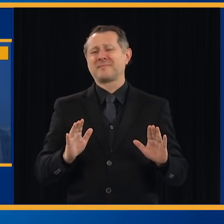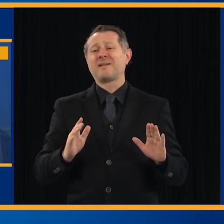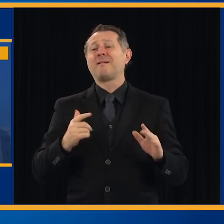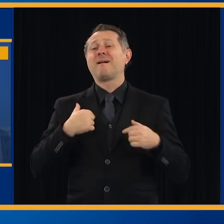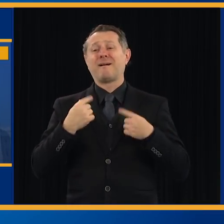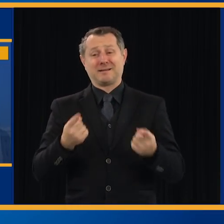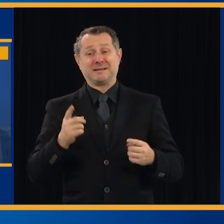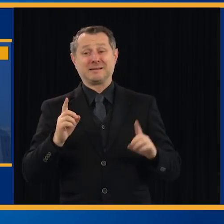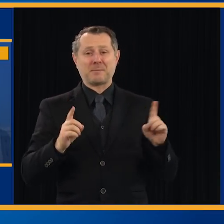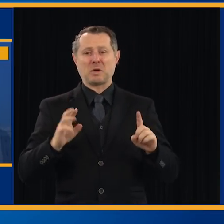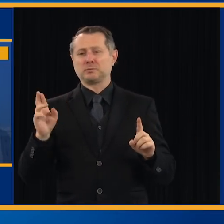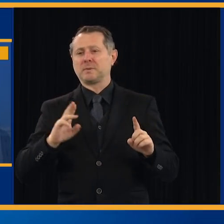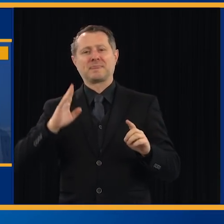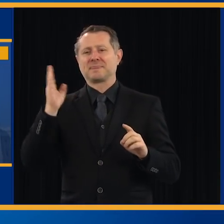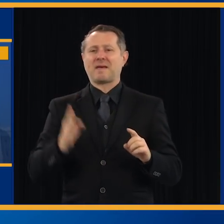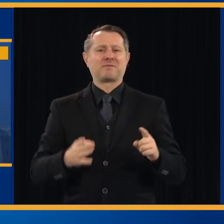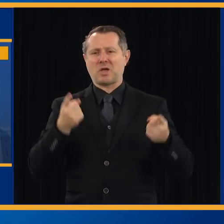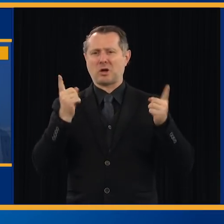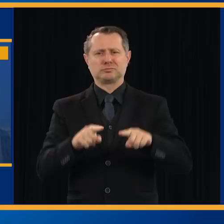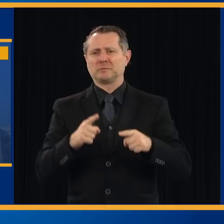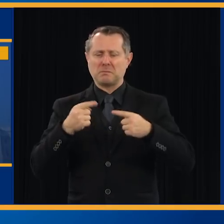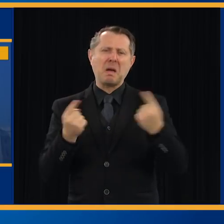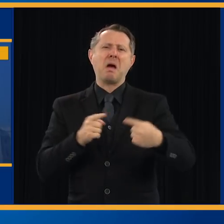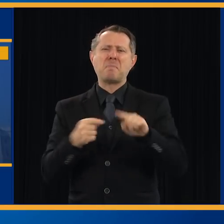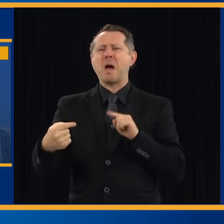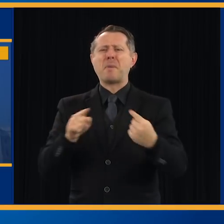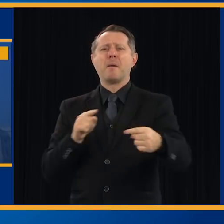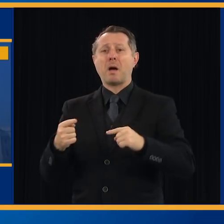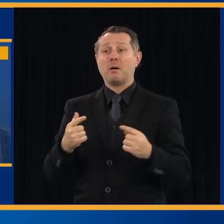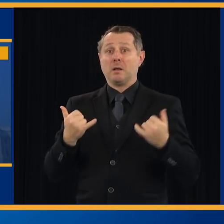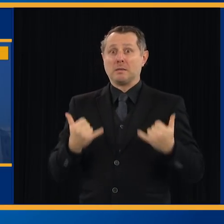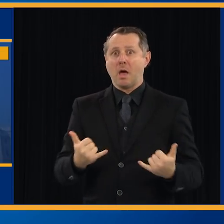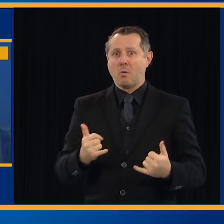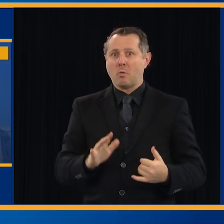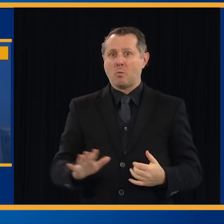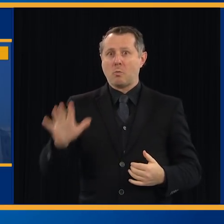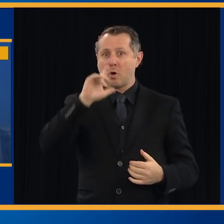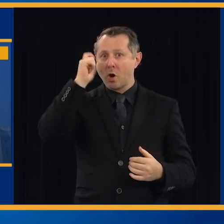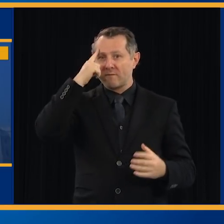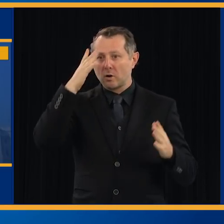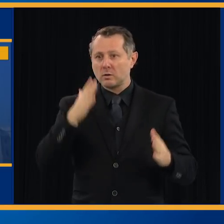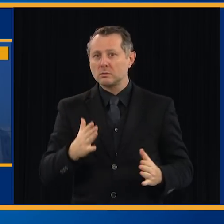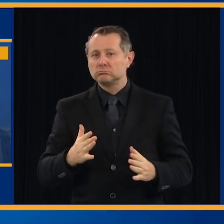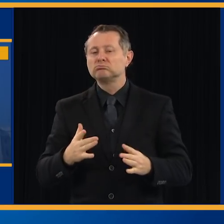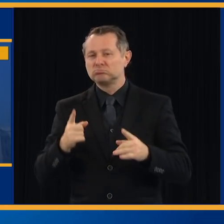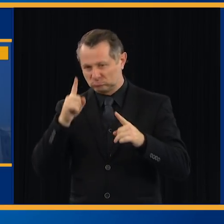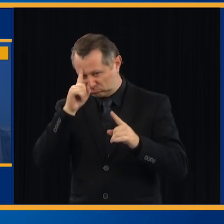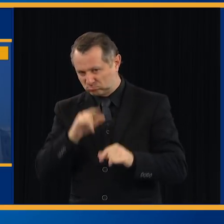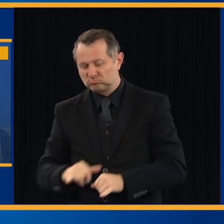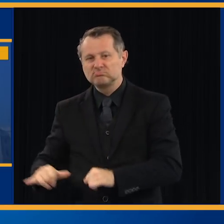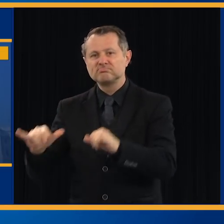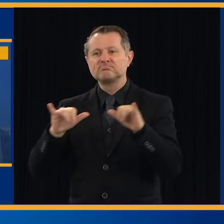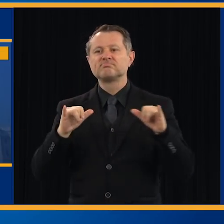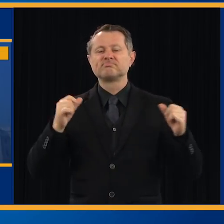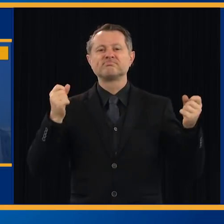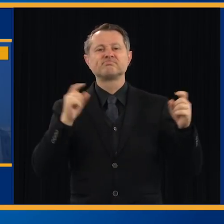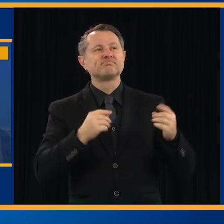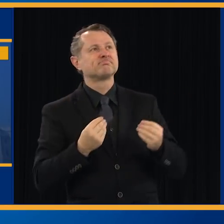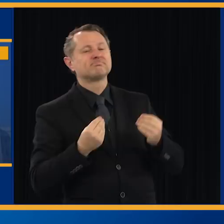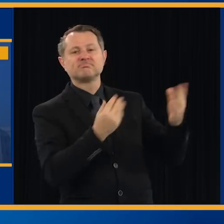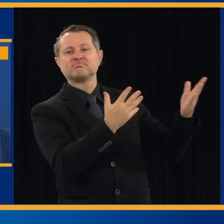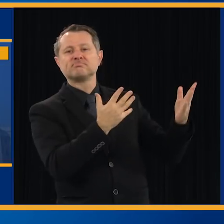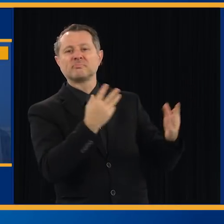to agree on anything, all the governors agree and have said to Washington, make sure